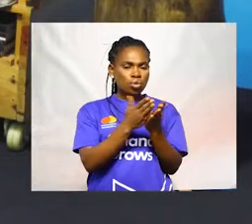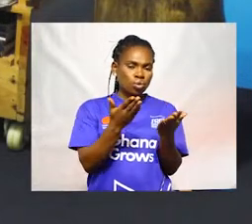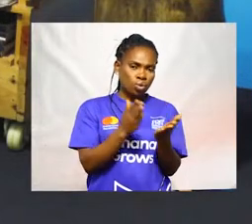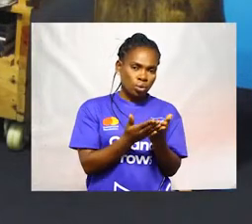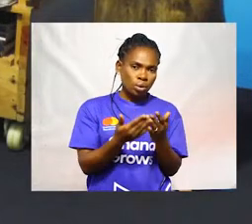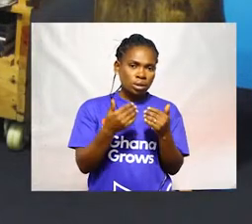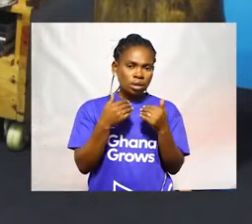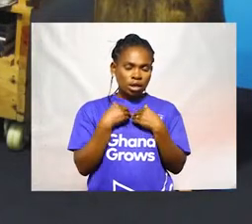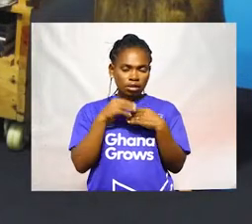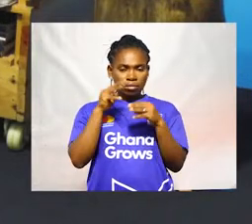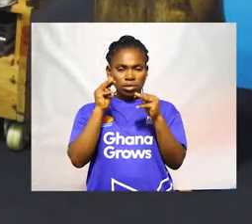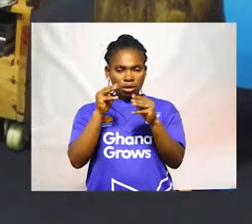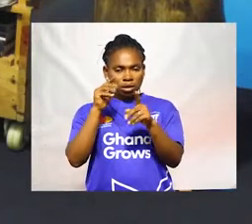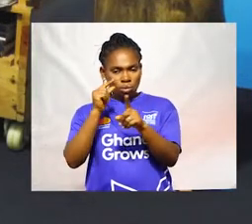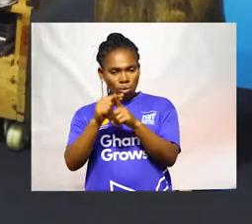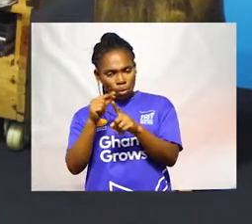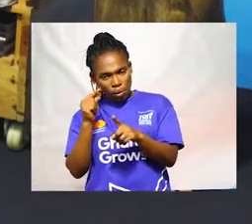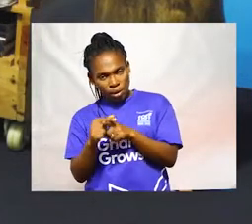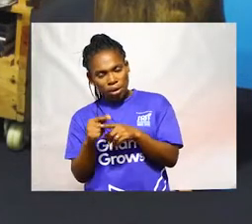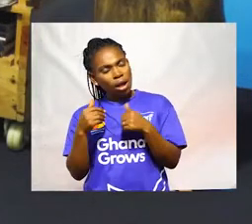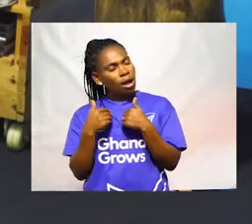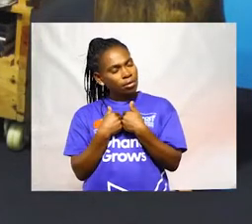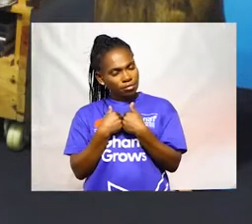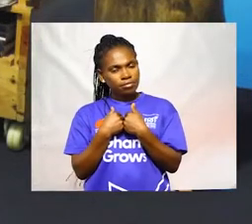have inspirational words out there.